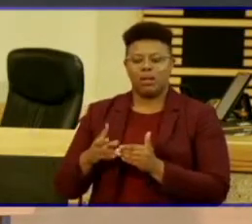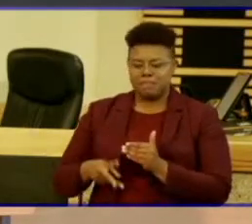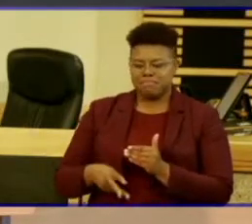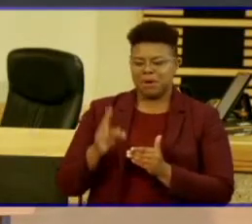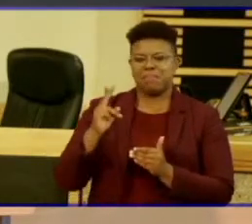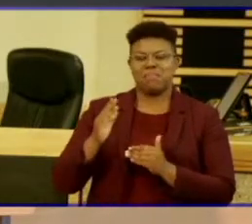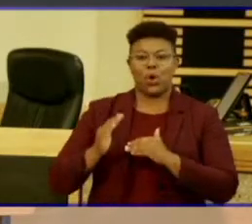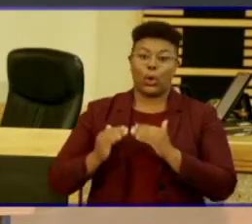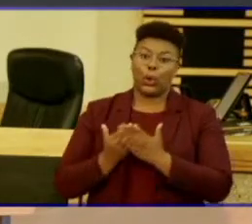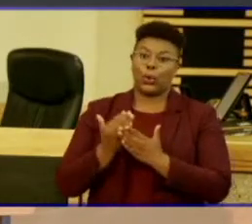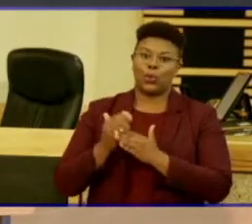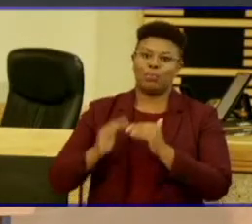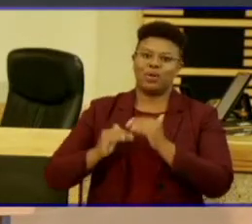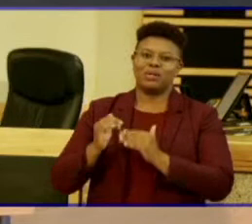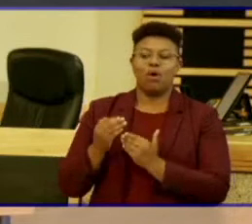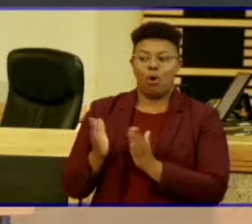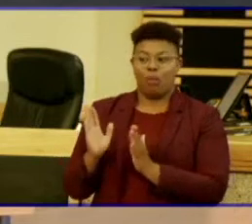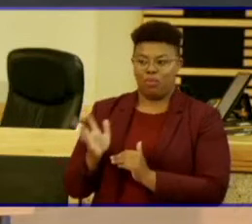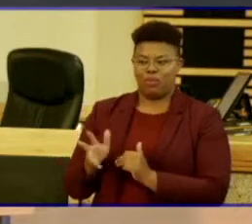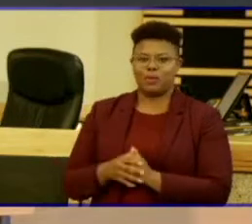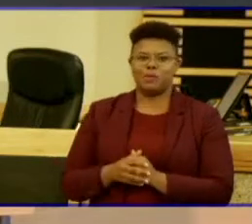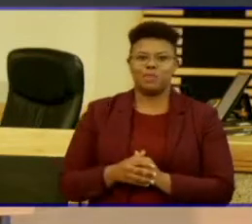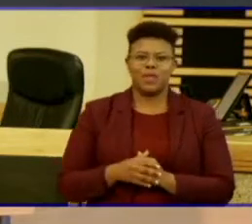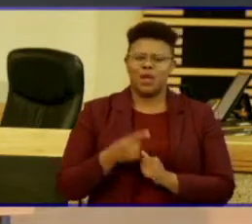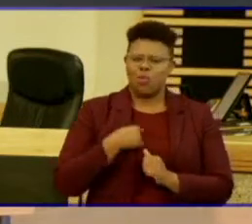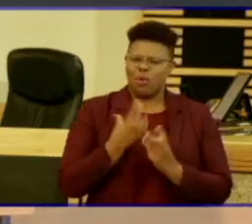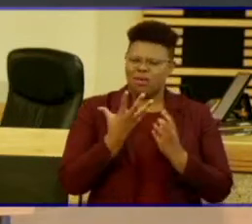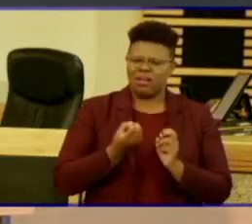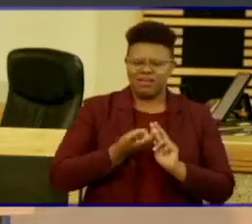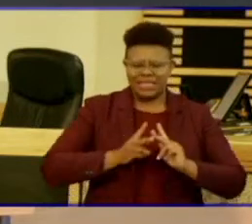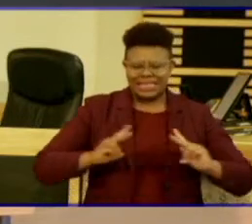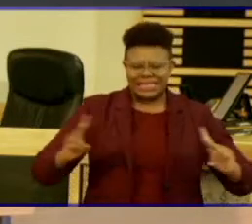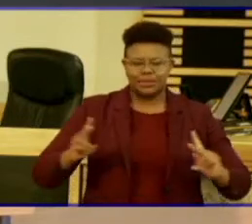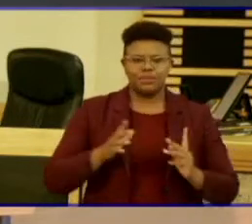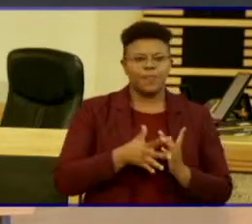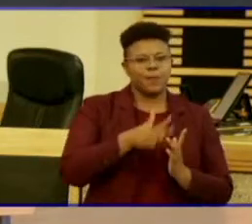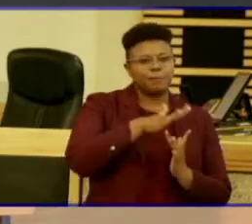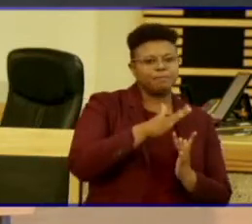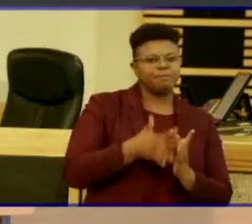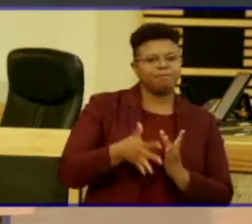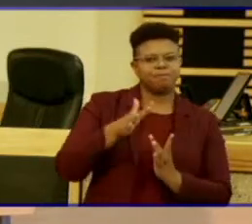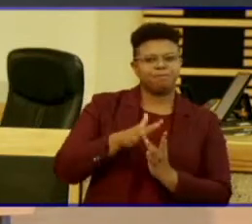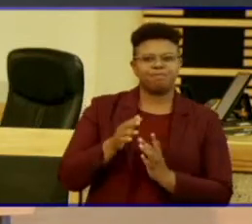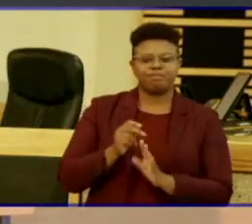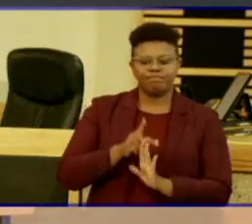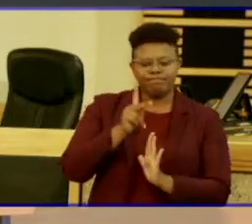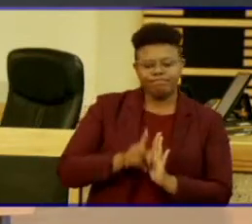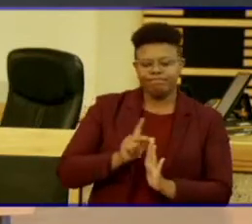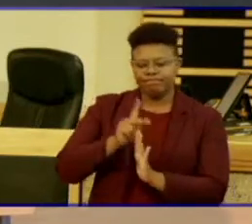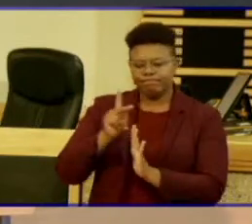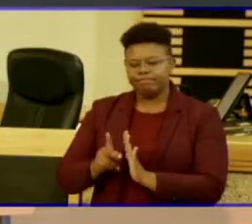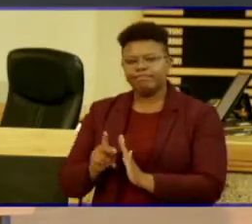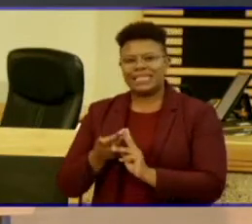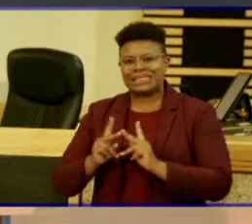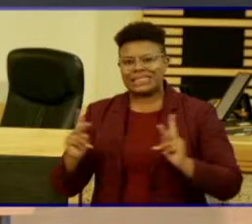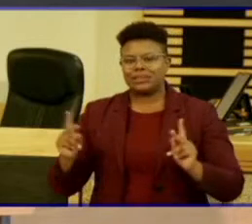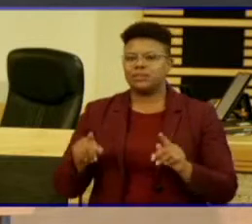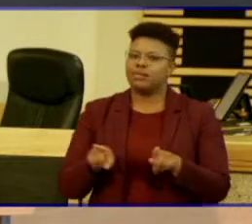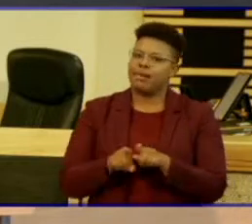officially. We are pursuing a basket of multi-sectoral priority projects, which includes technology and